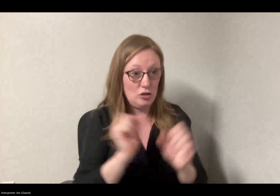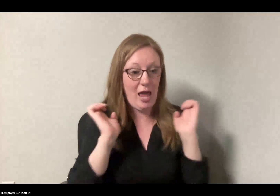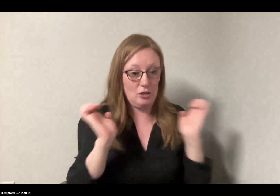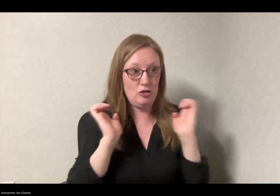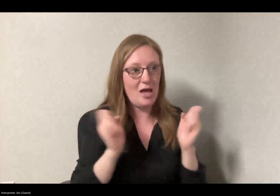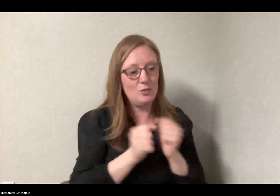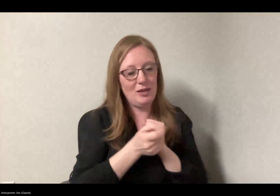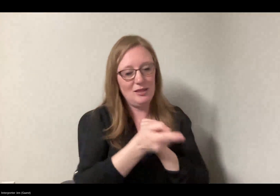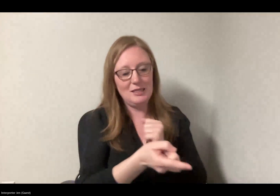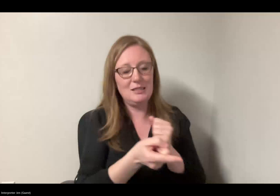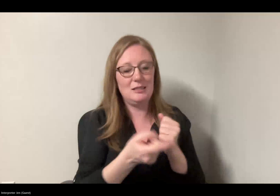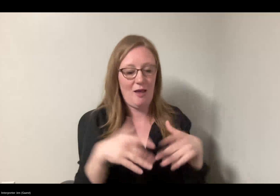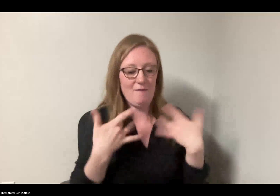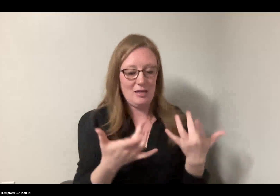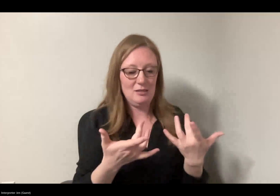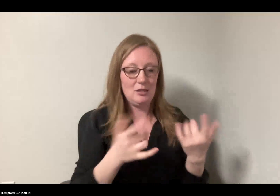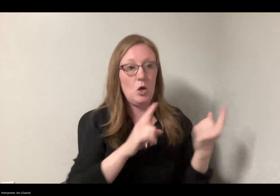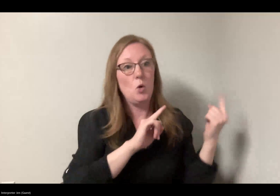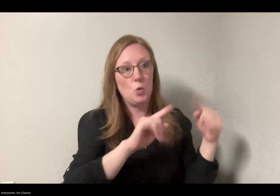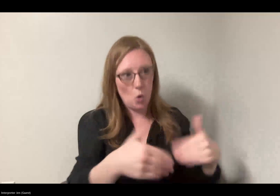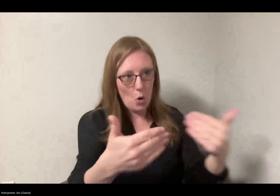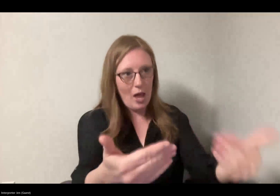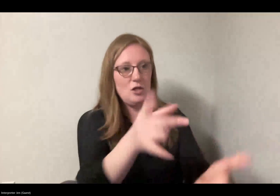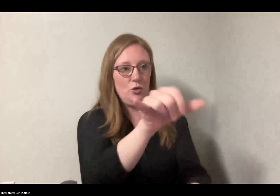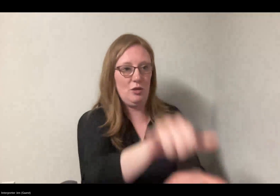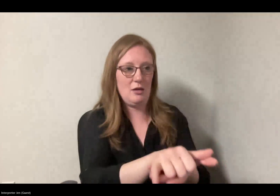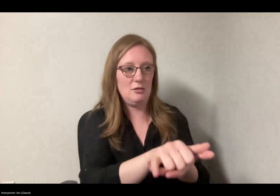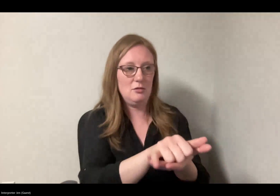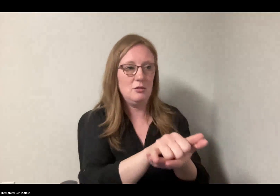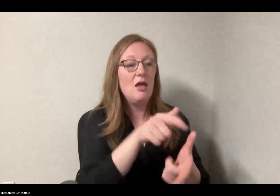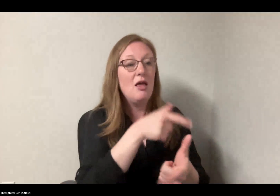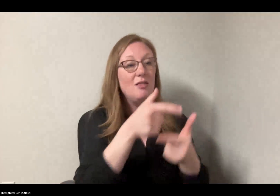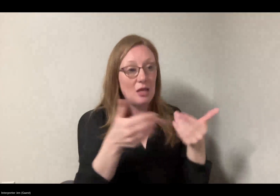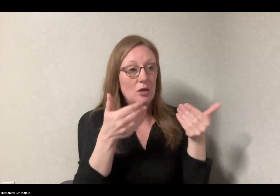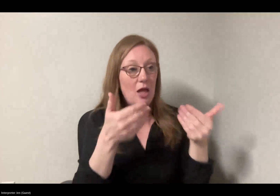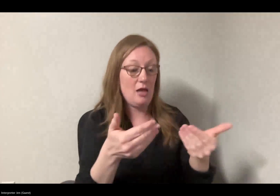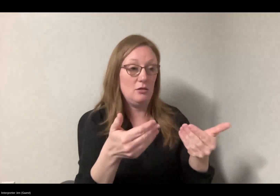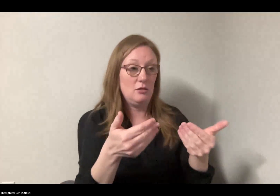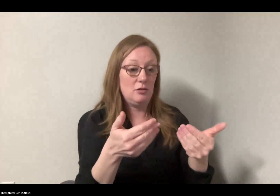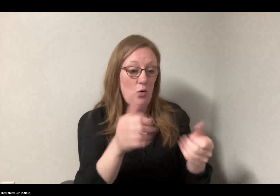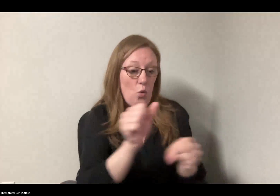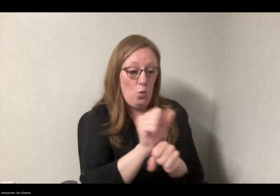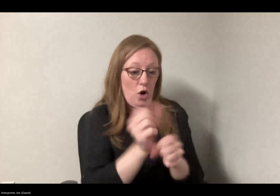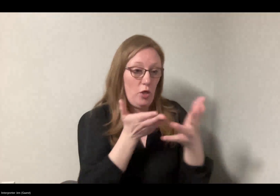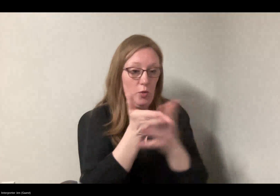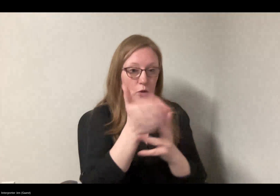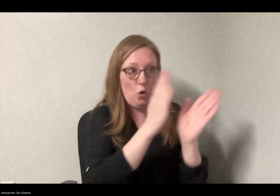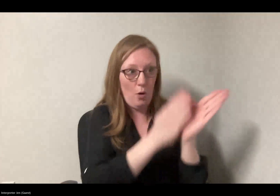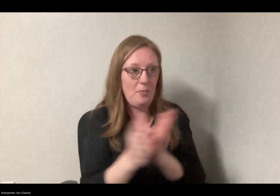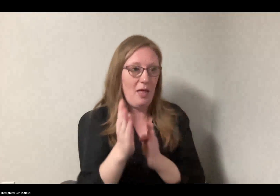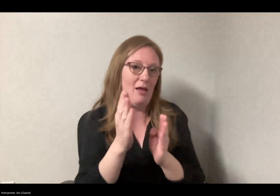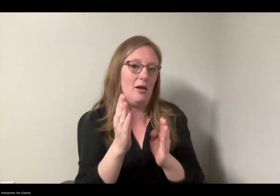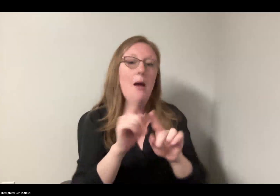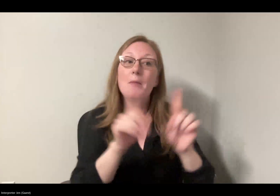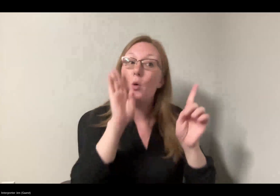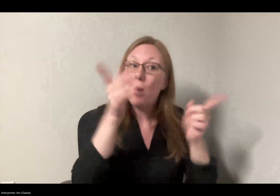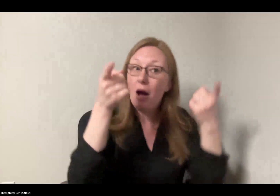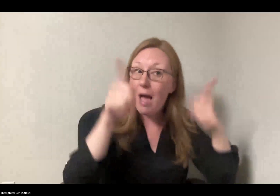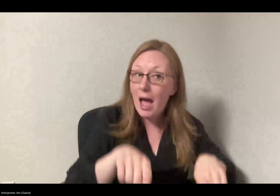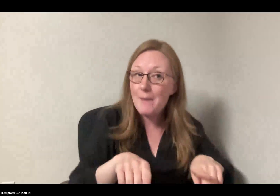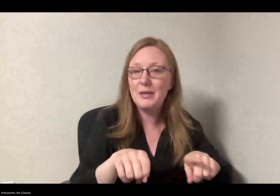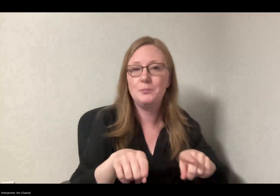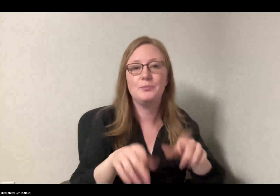the exercise go in and exercise the plan. Then after every set, what's going to happen though is